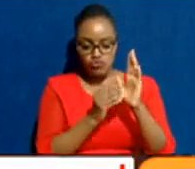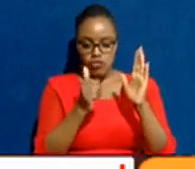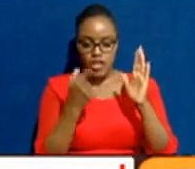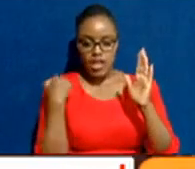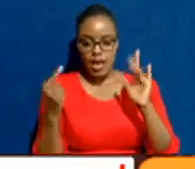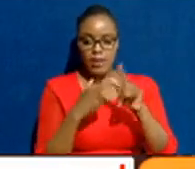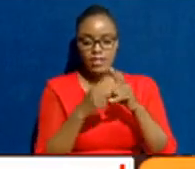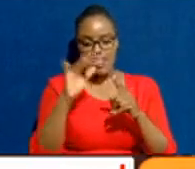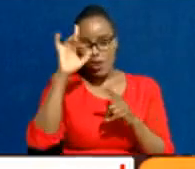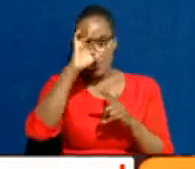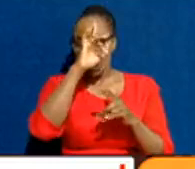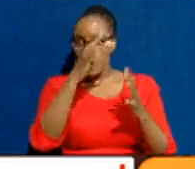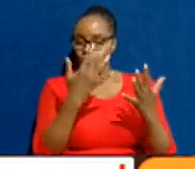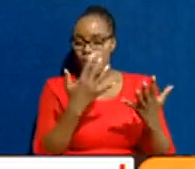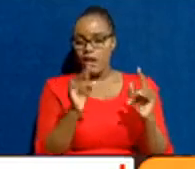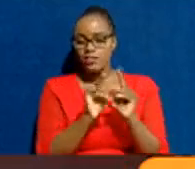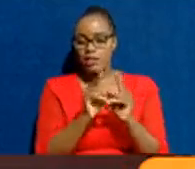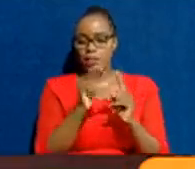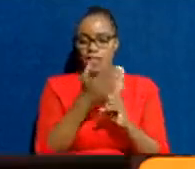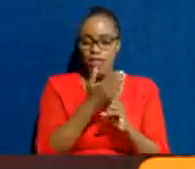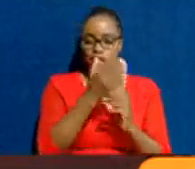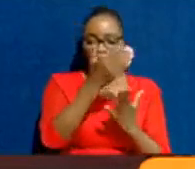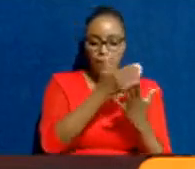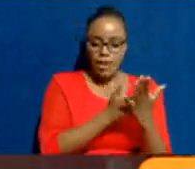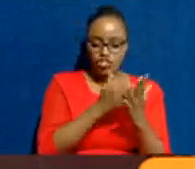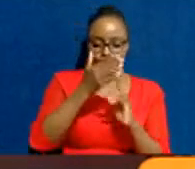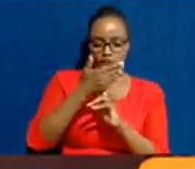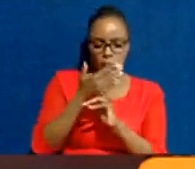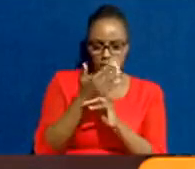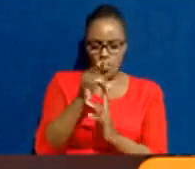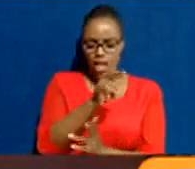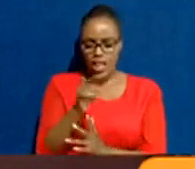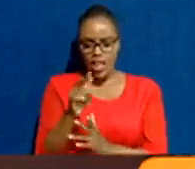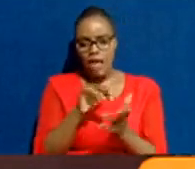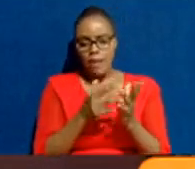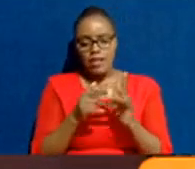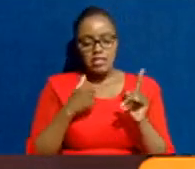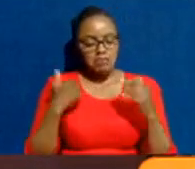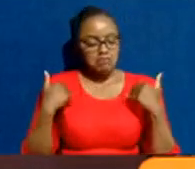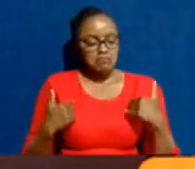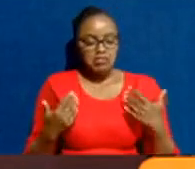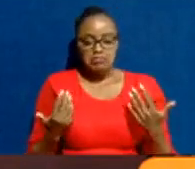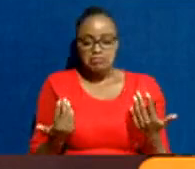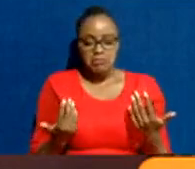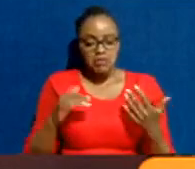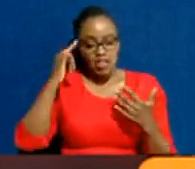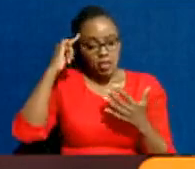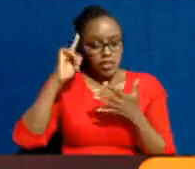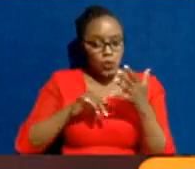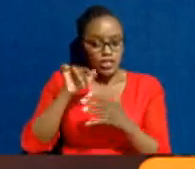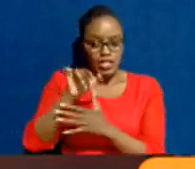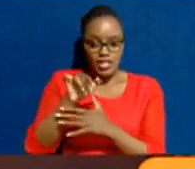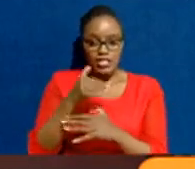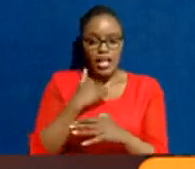appears randomly between unpaginated pages. I'm inclined to think that these